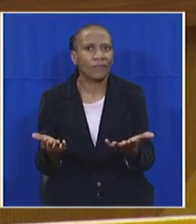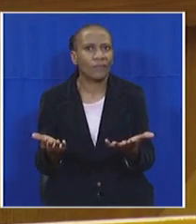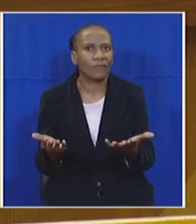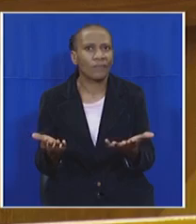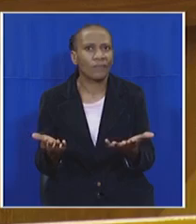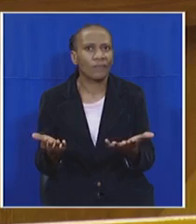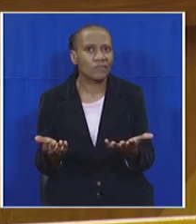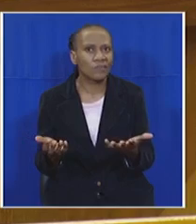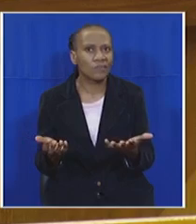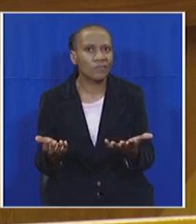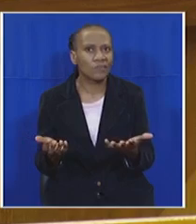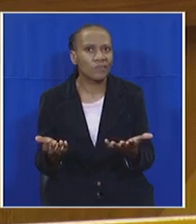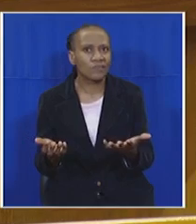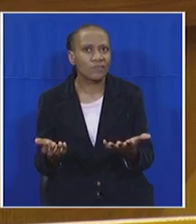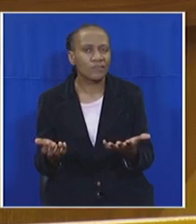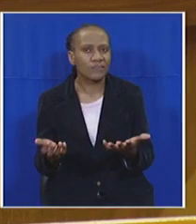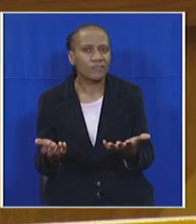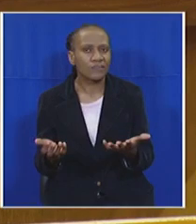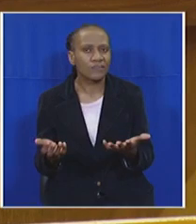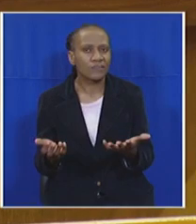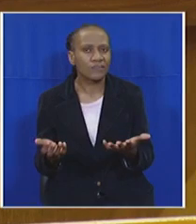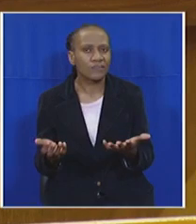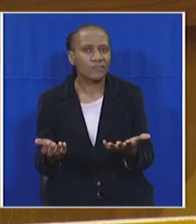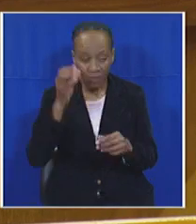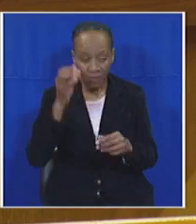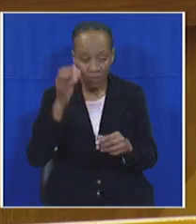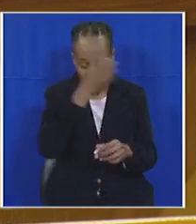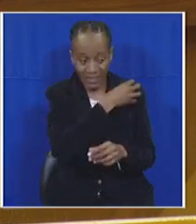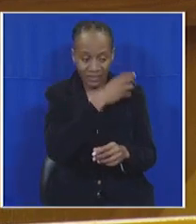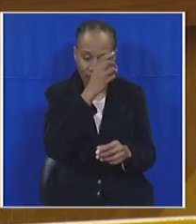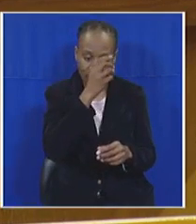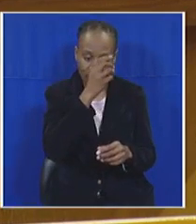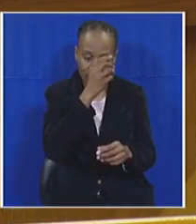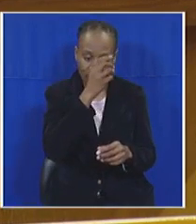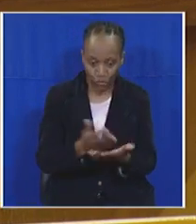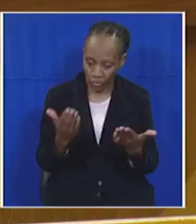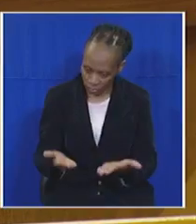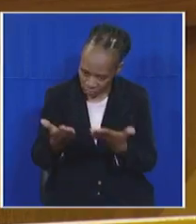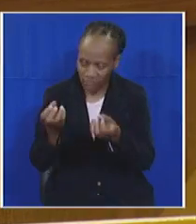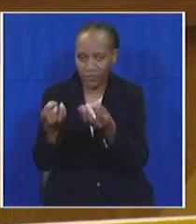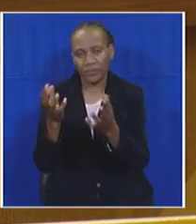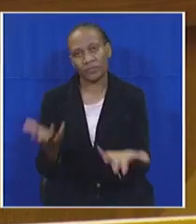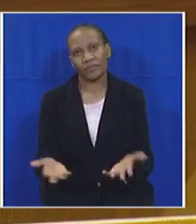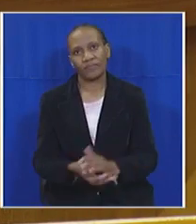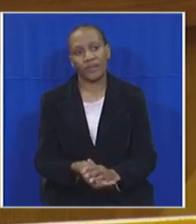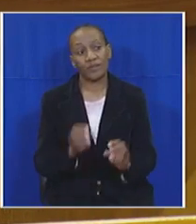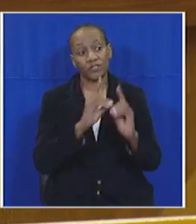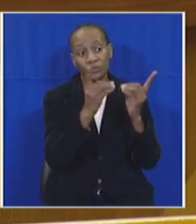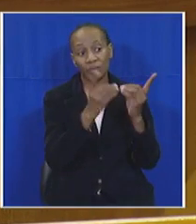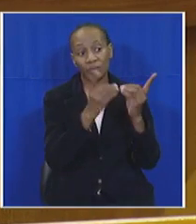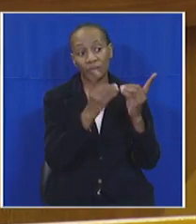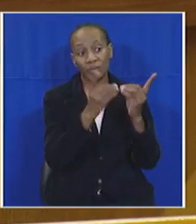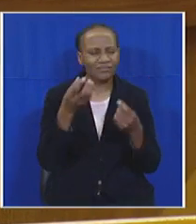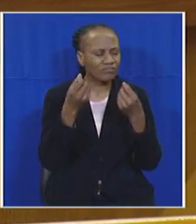is through actual delivery of services, Honorable Minister. This department appears to be oblivious to what it